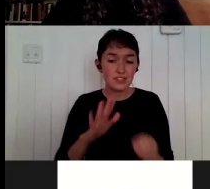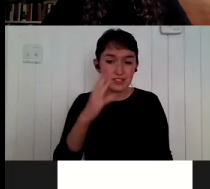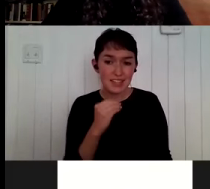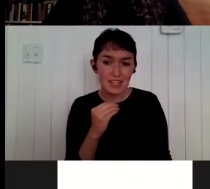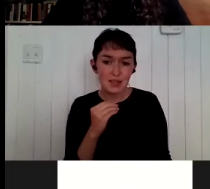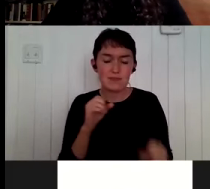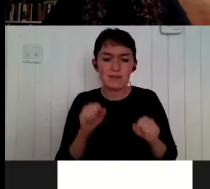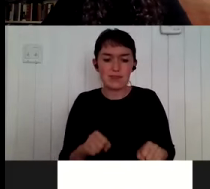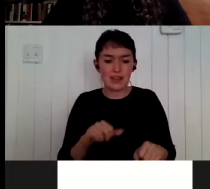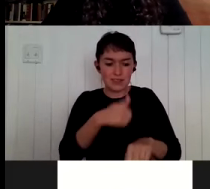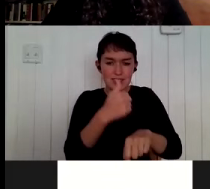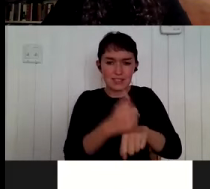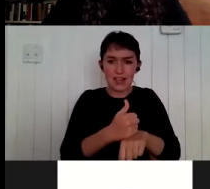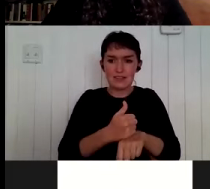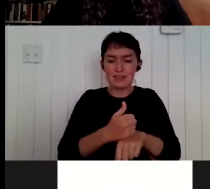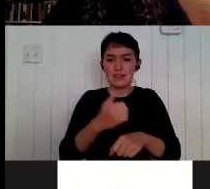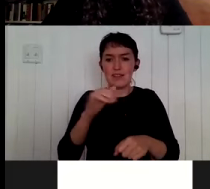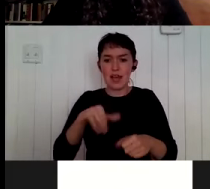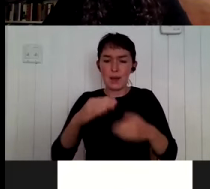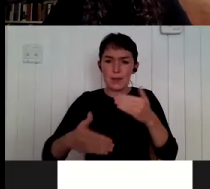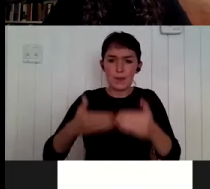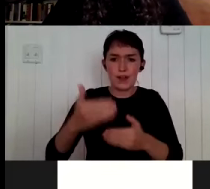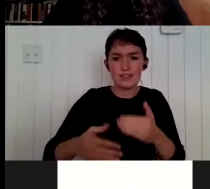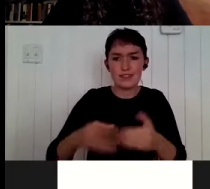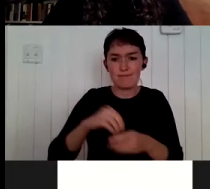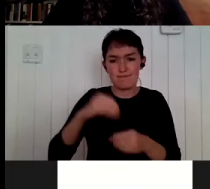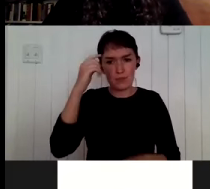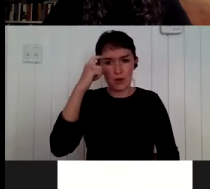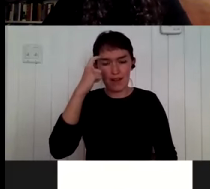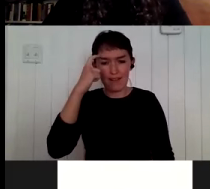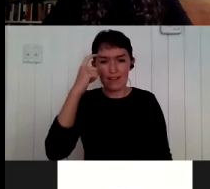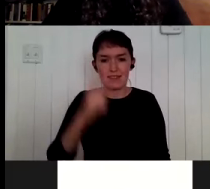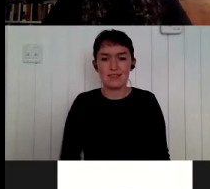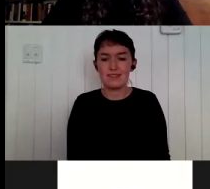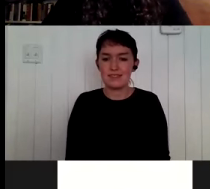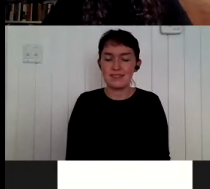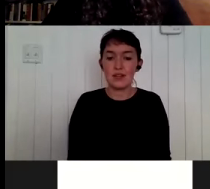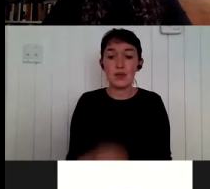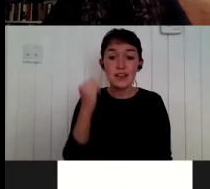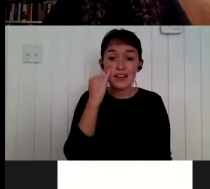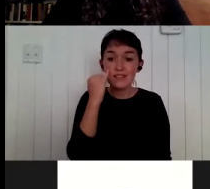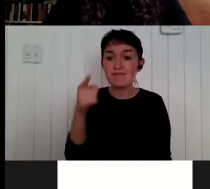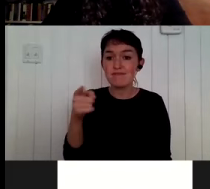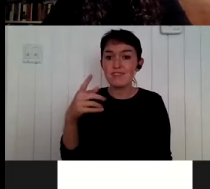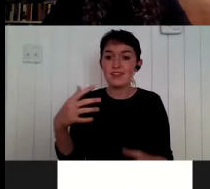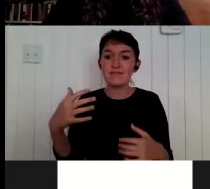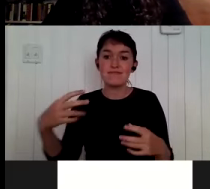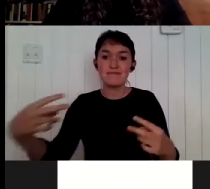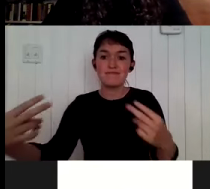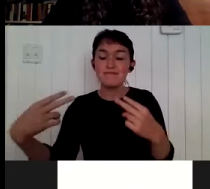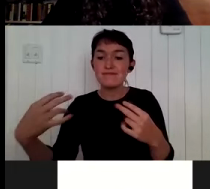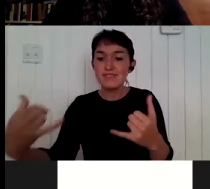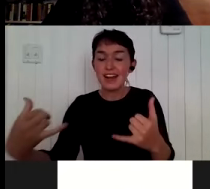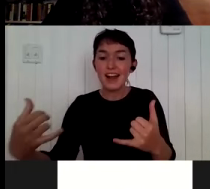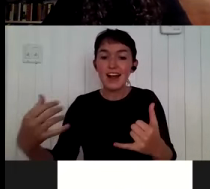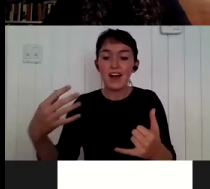of life-altering changes that can be predictive, right? So if you're sitting in the audience right now and you're like, oh my gosh, my sleep